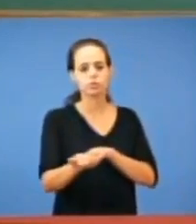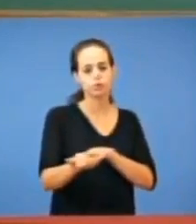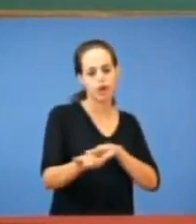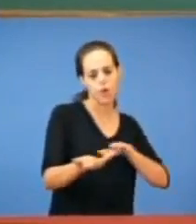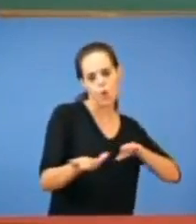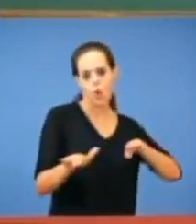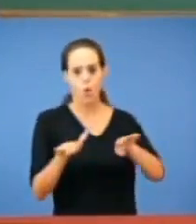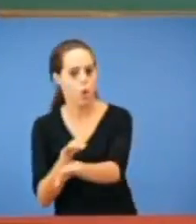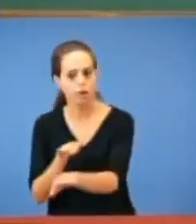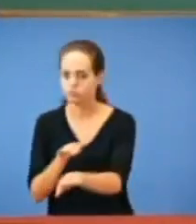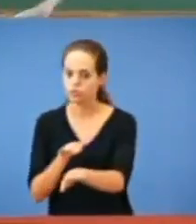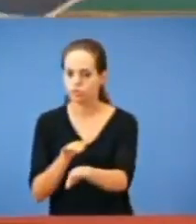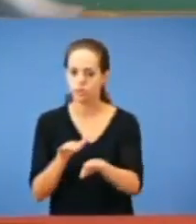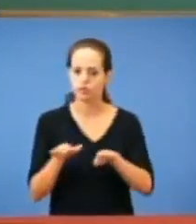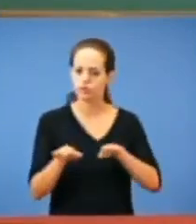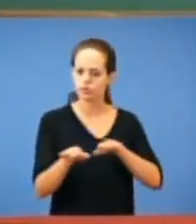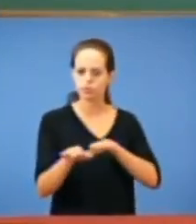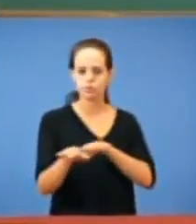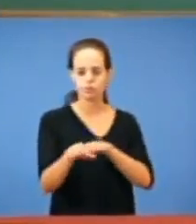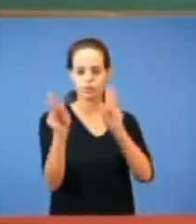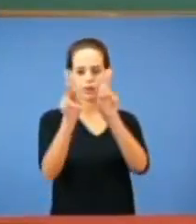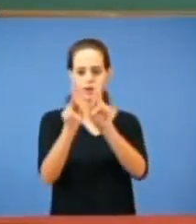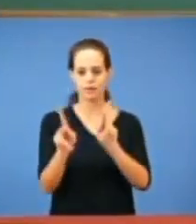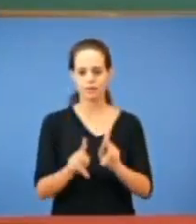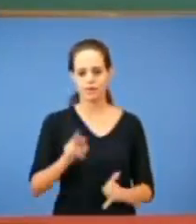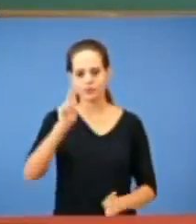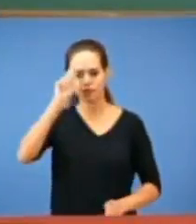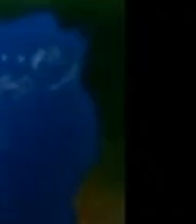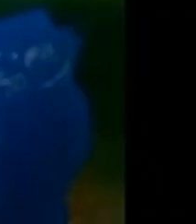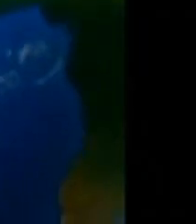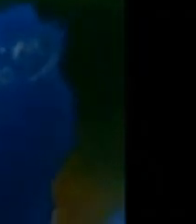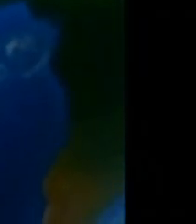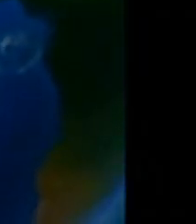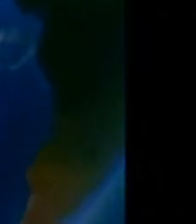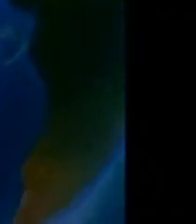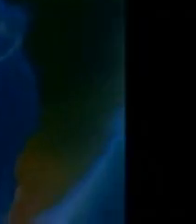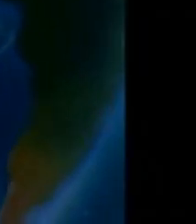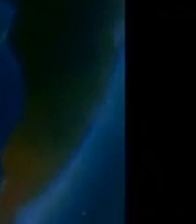Who is playing carnival? Those are the last days of Pompeii. Peace of the Lord.